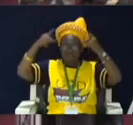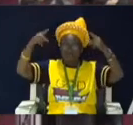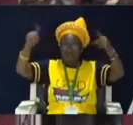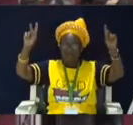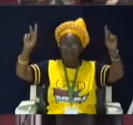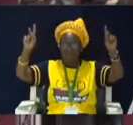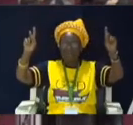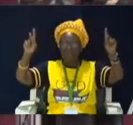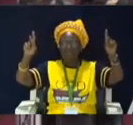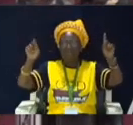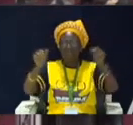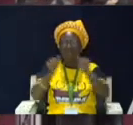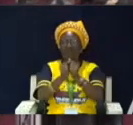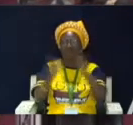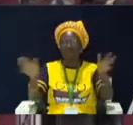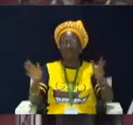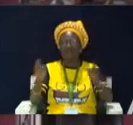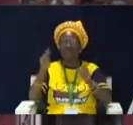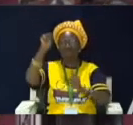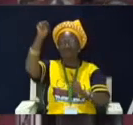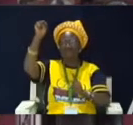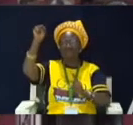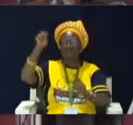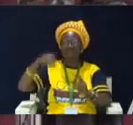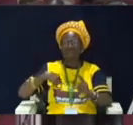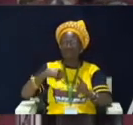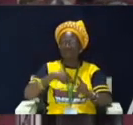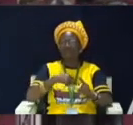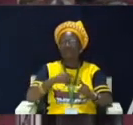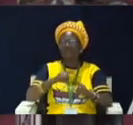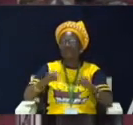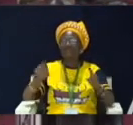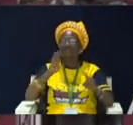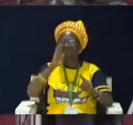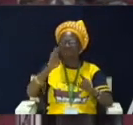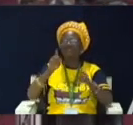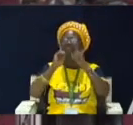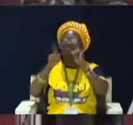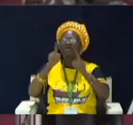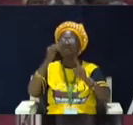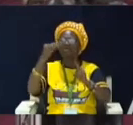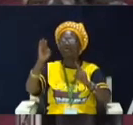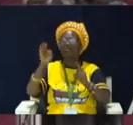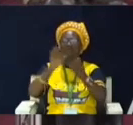Without him, we can't be talking about hope of glory.